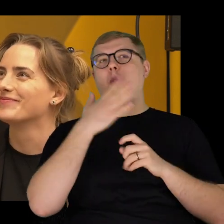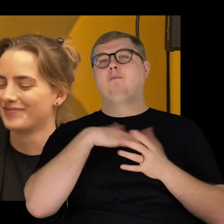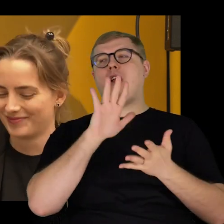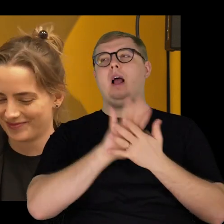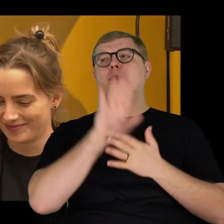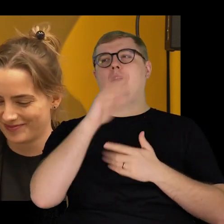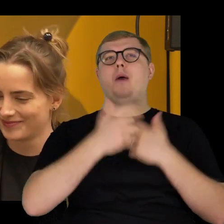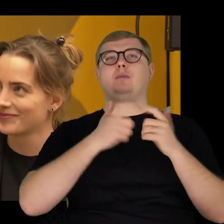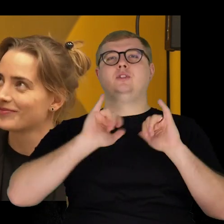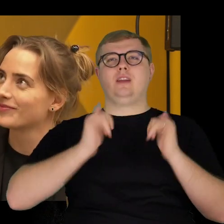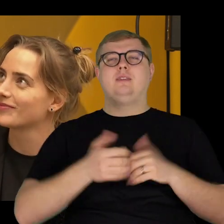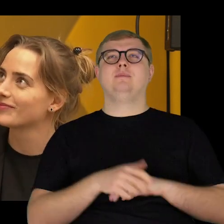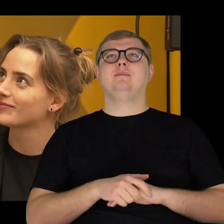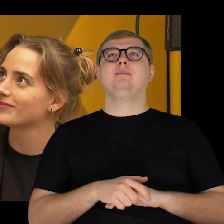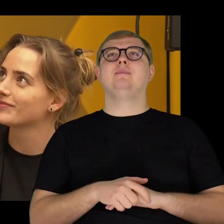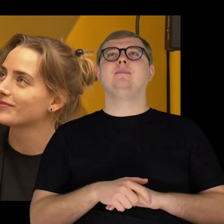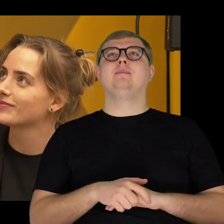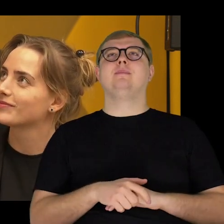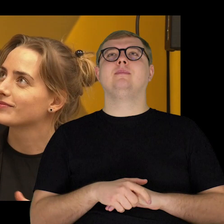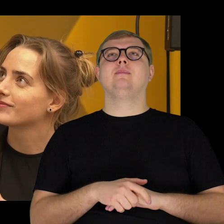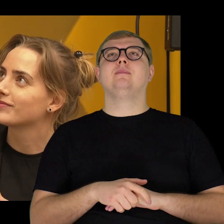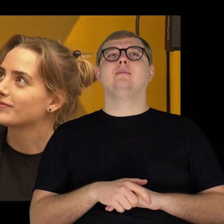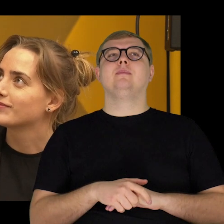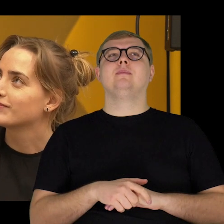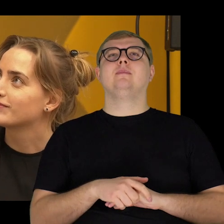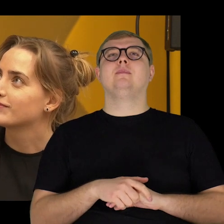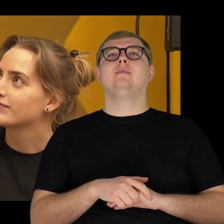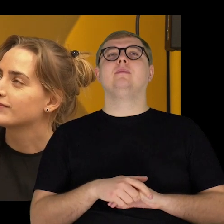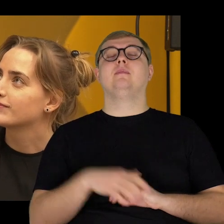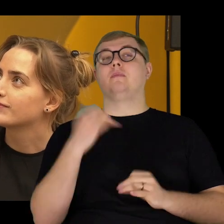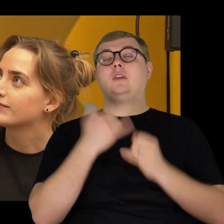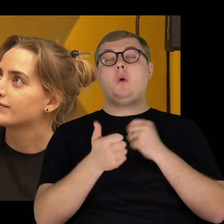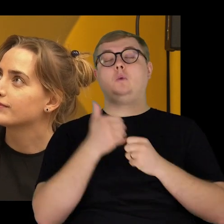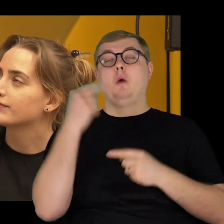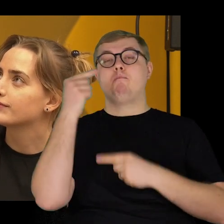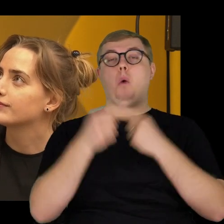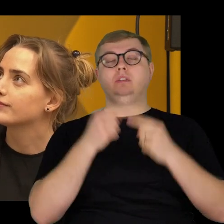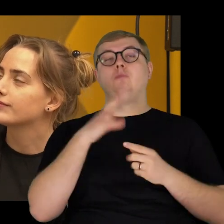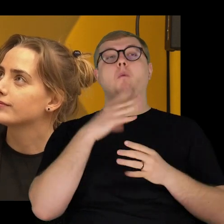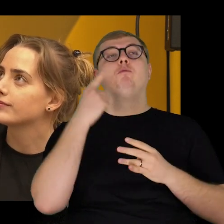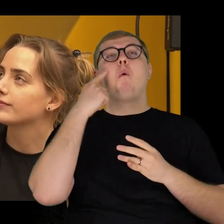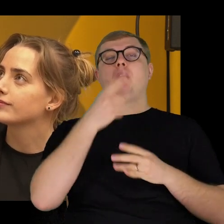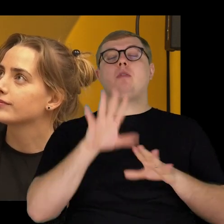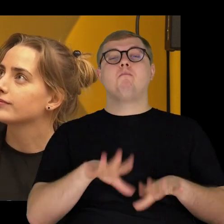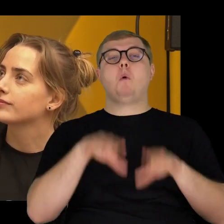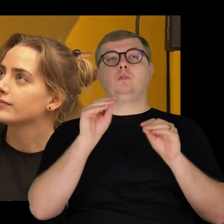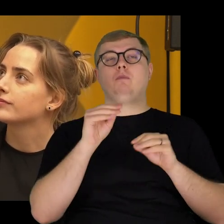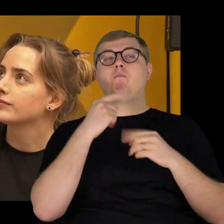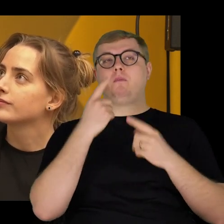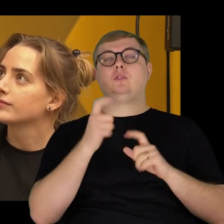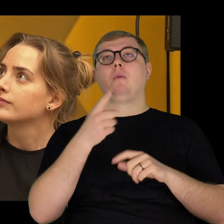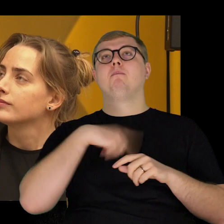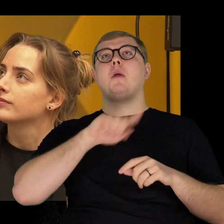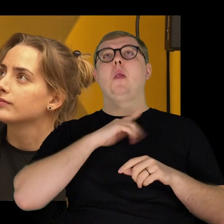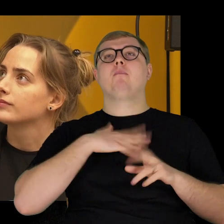I think for the process itself, I mean, it's like, as you mentioned in your introduction, we are like, as a hybrid mapping collective, we